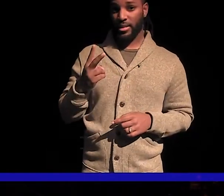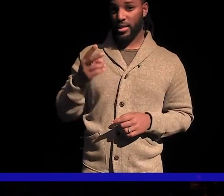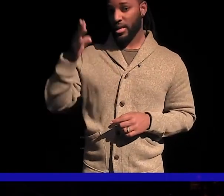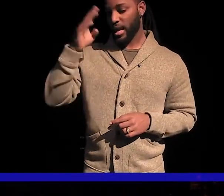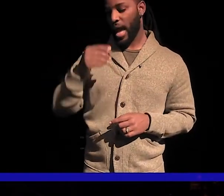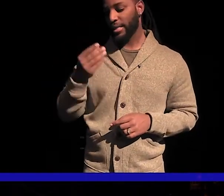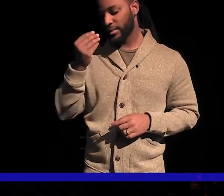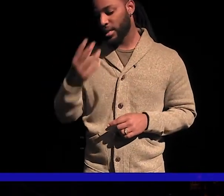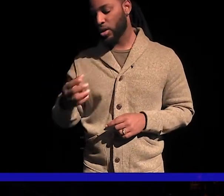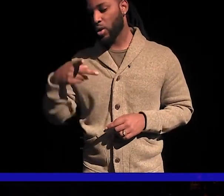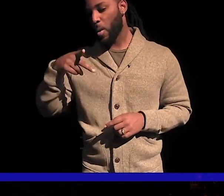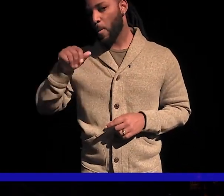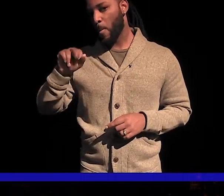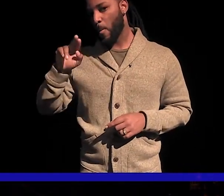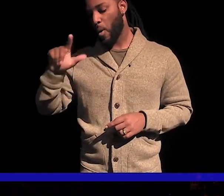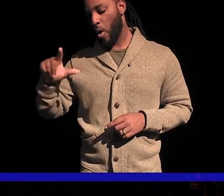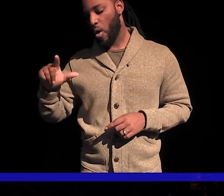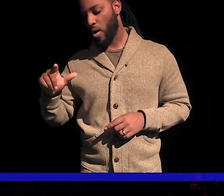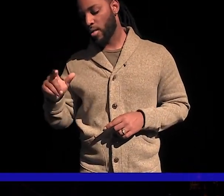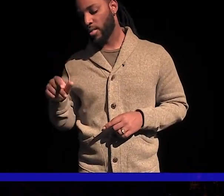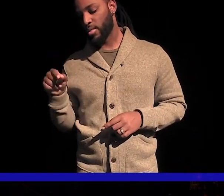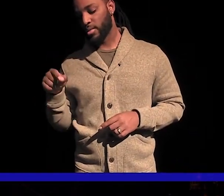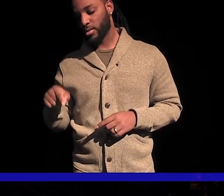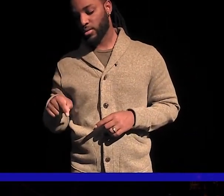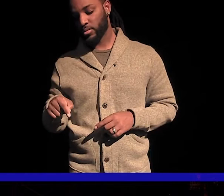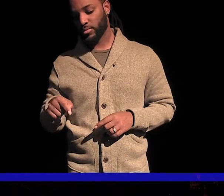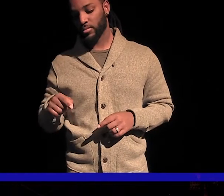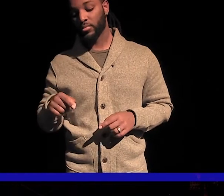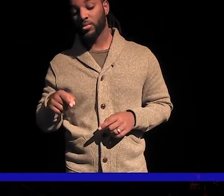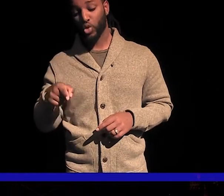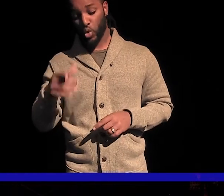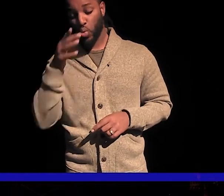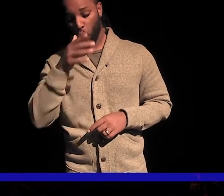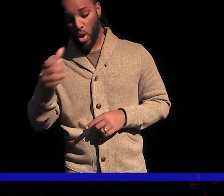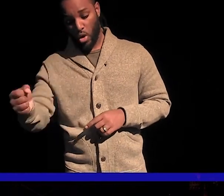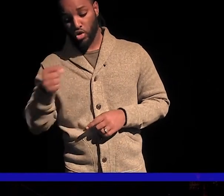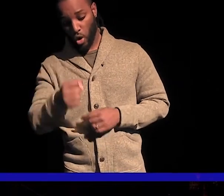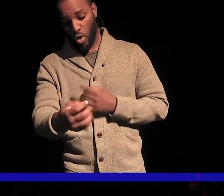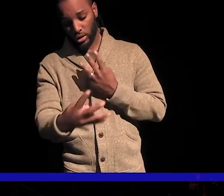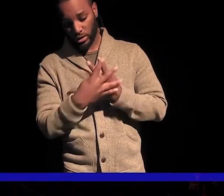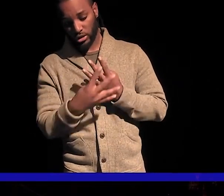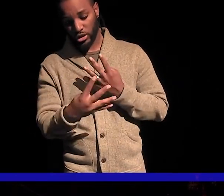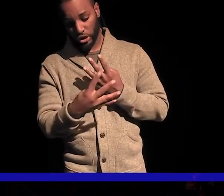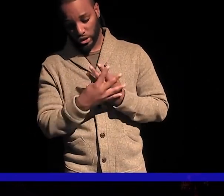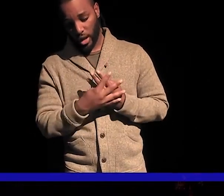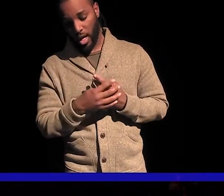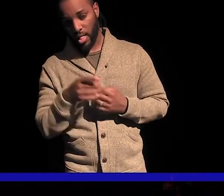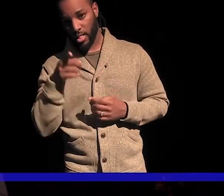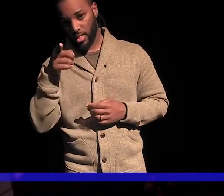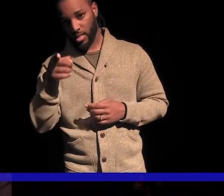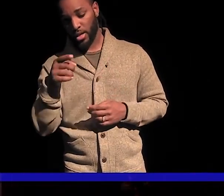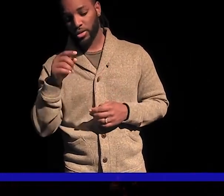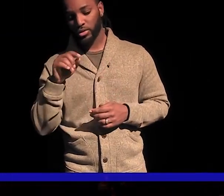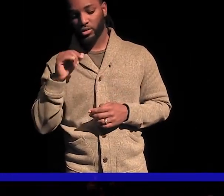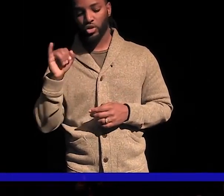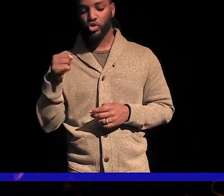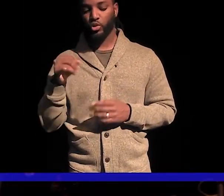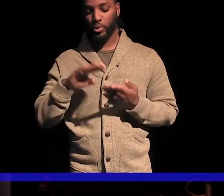he tells Paul that he is going to be taken to jail or imprisoned in Rome, in